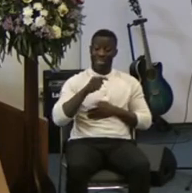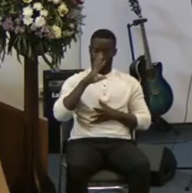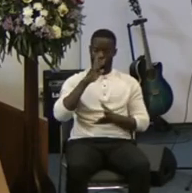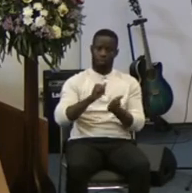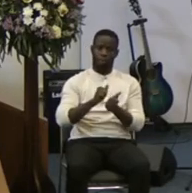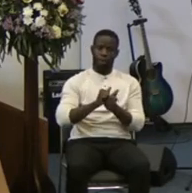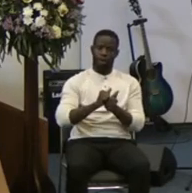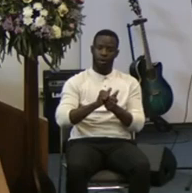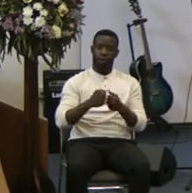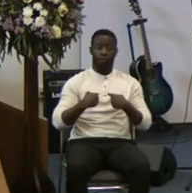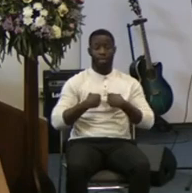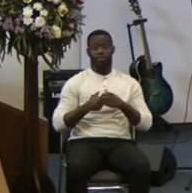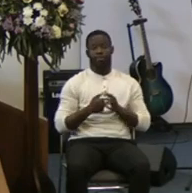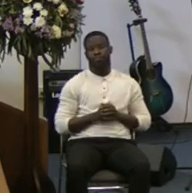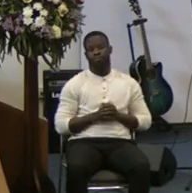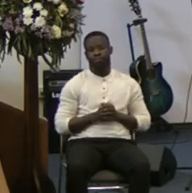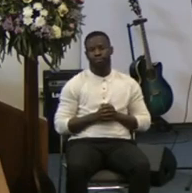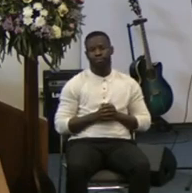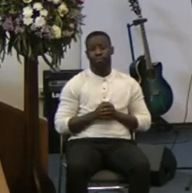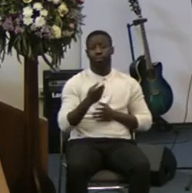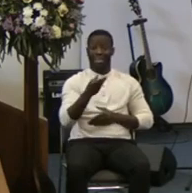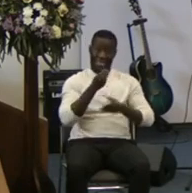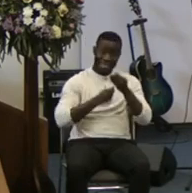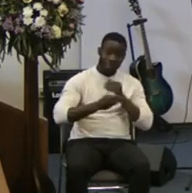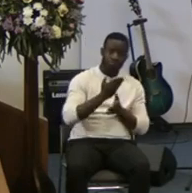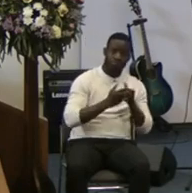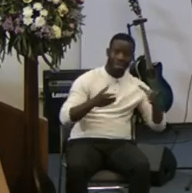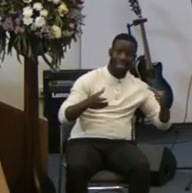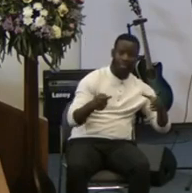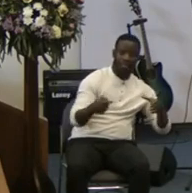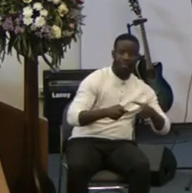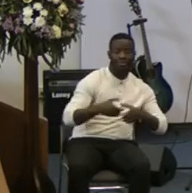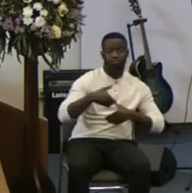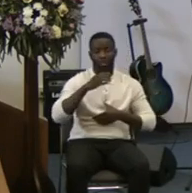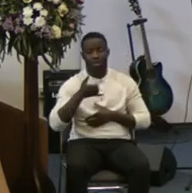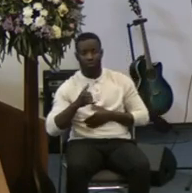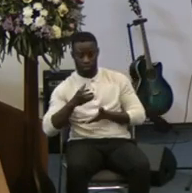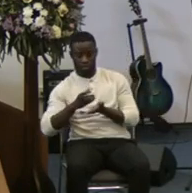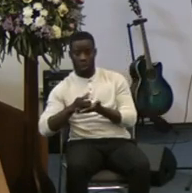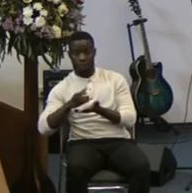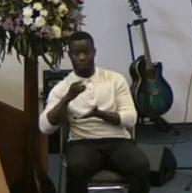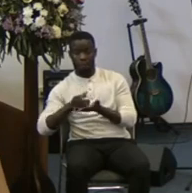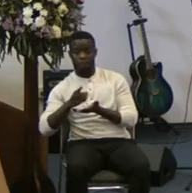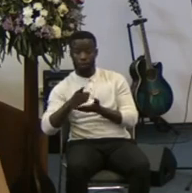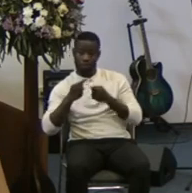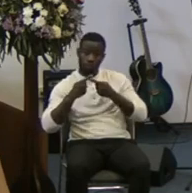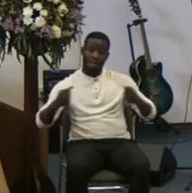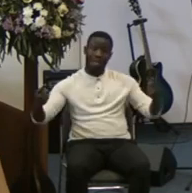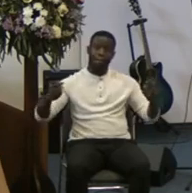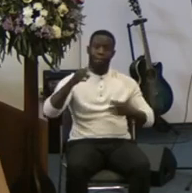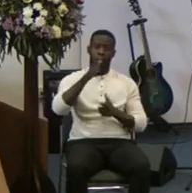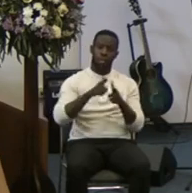it in remembrance of me. For whenever you eat this bread and drink this cup, you proclaim the Lord's